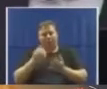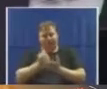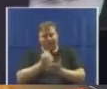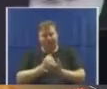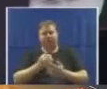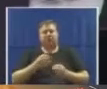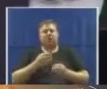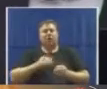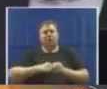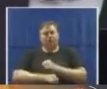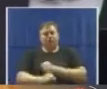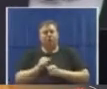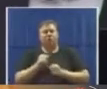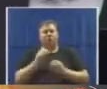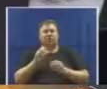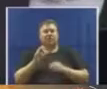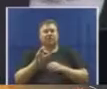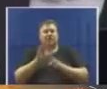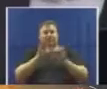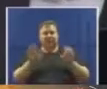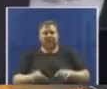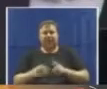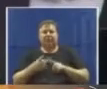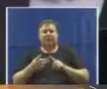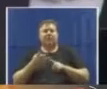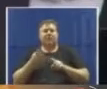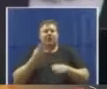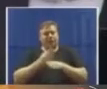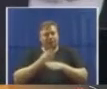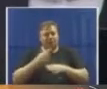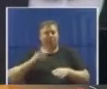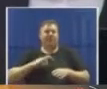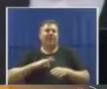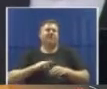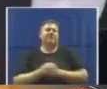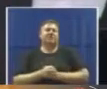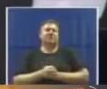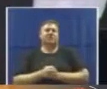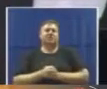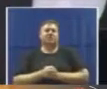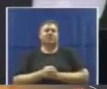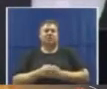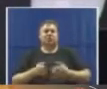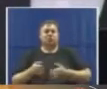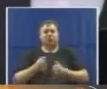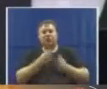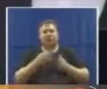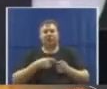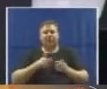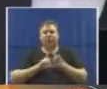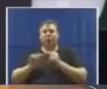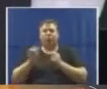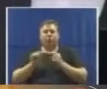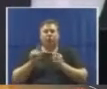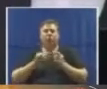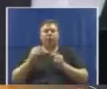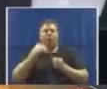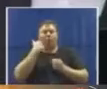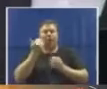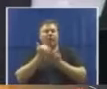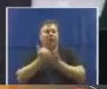for birth certificates, a woman who seeks employment benefits. It is a woman who crosses rivers in seeking for asylum. It